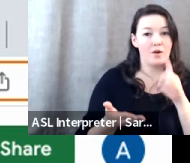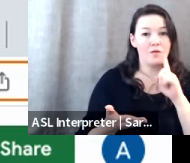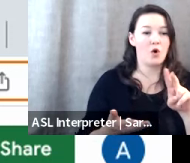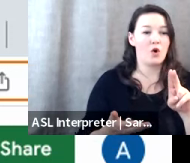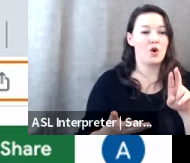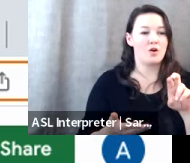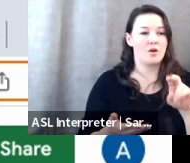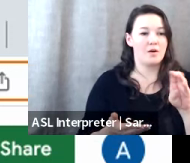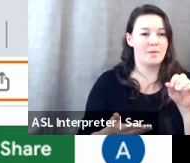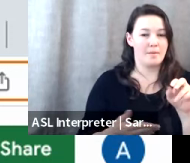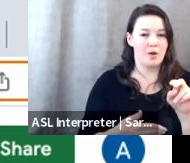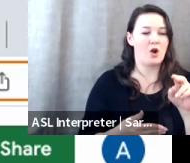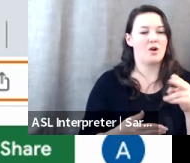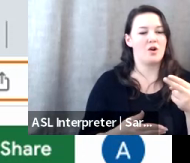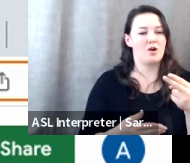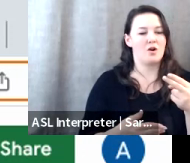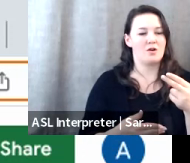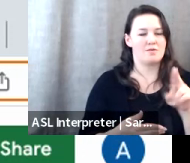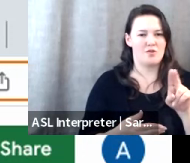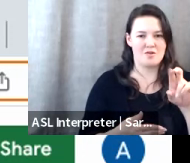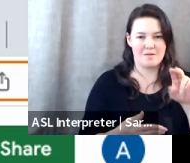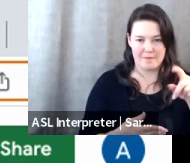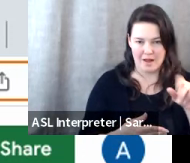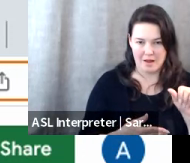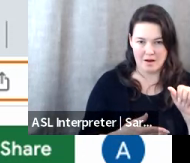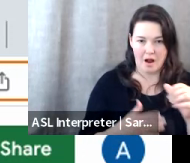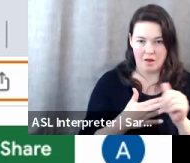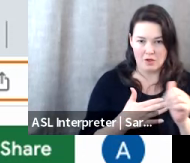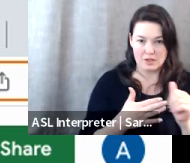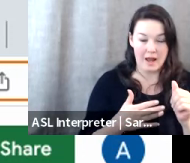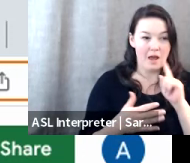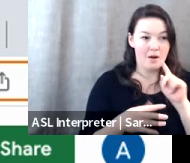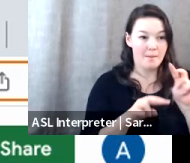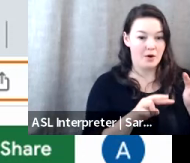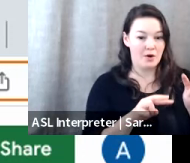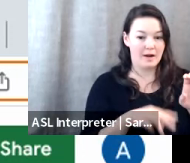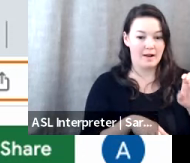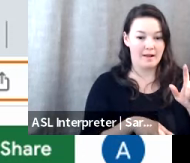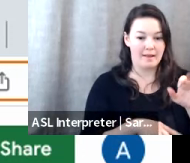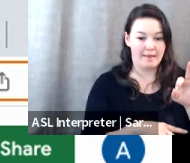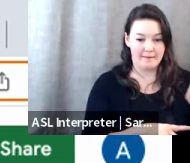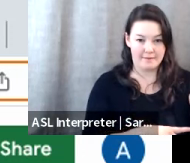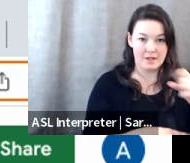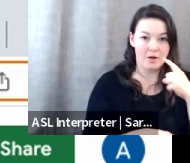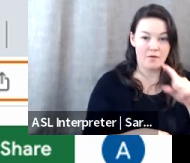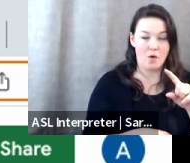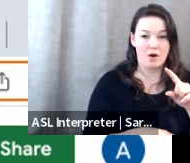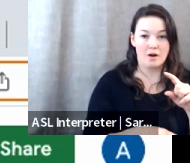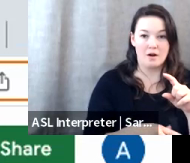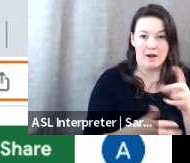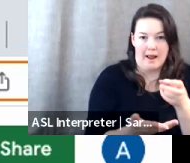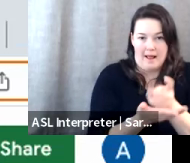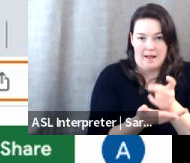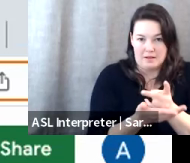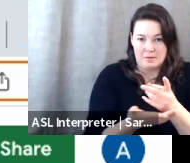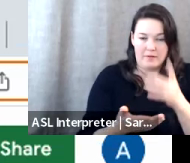monitoring cliffs. Although we know monitoring cliffs for eligibility, it doesn't really